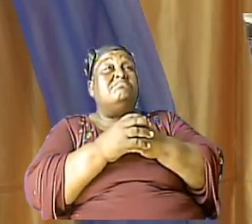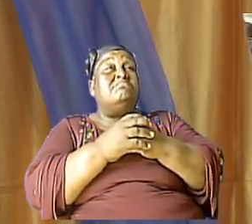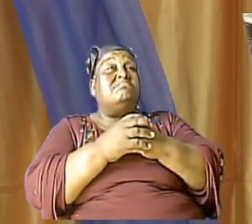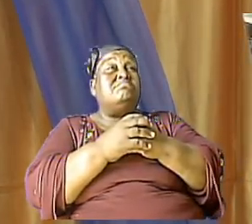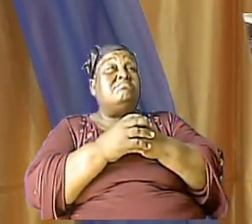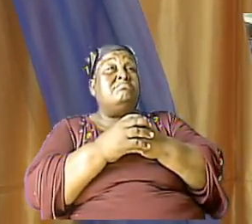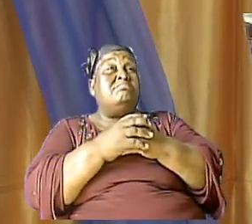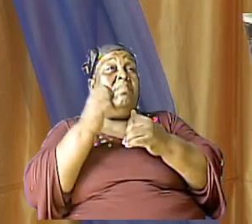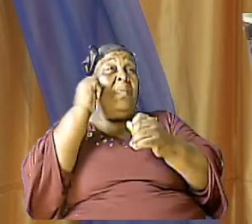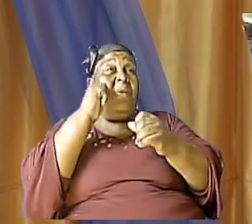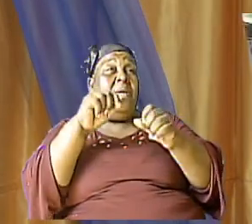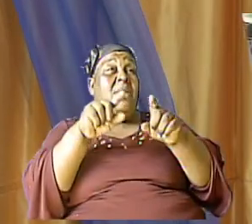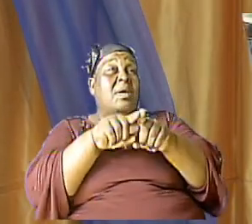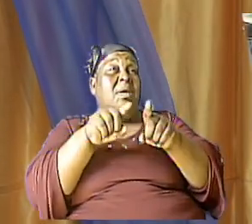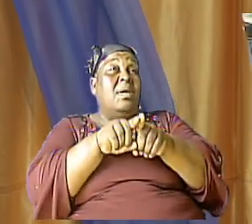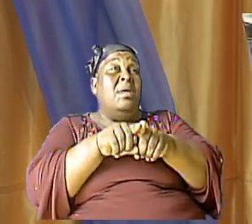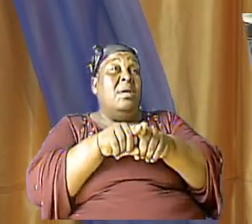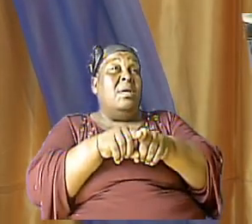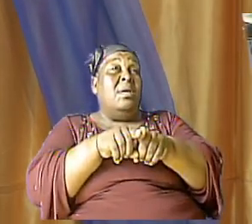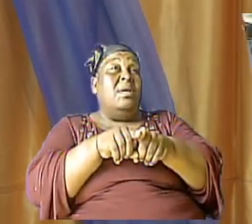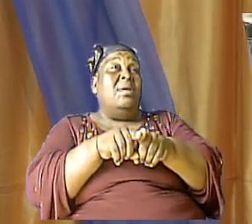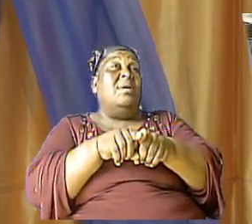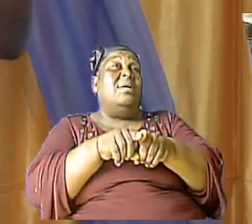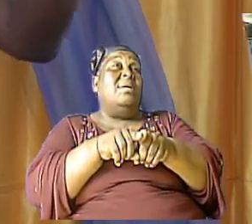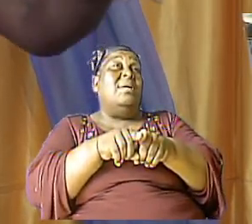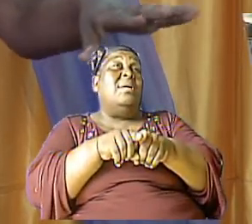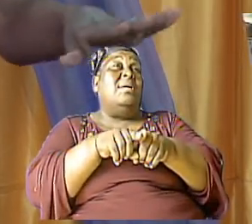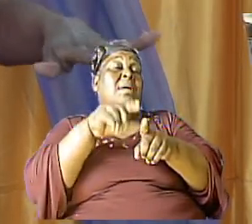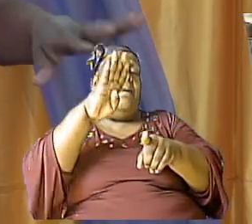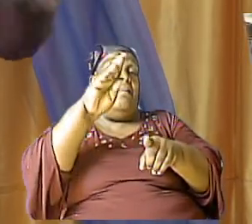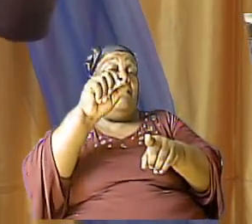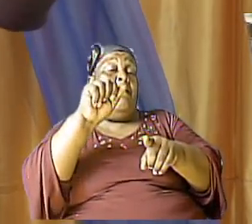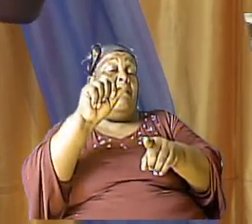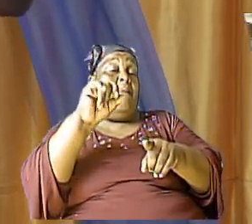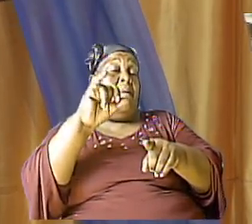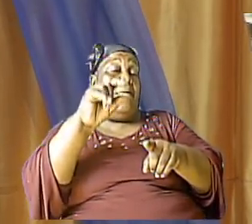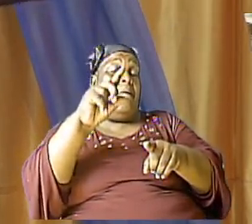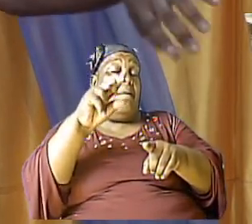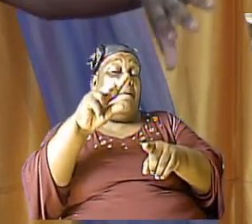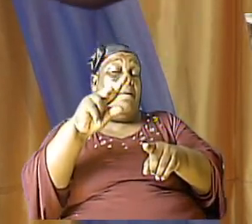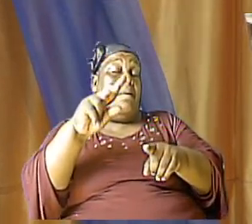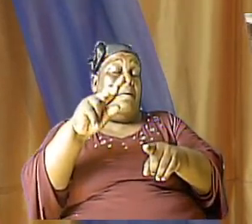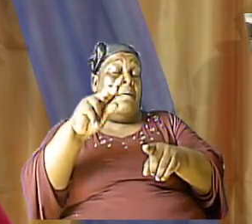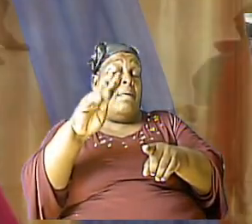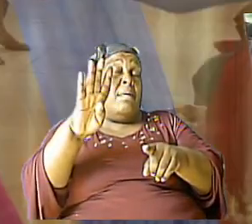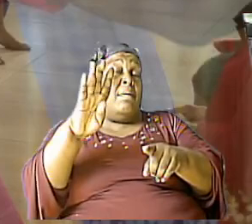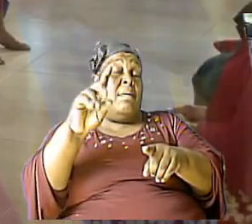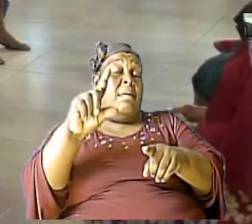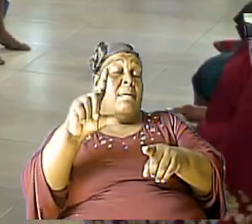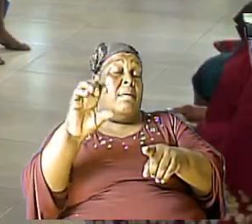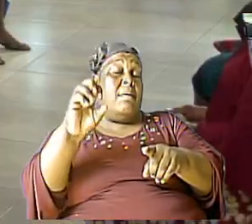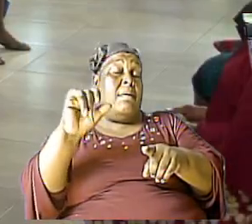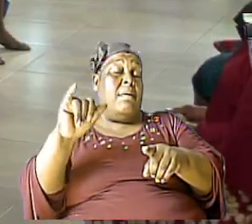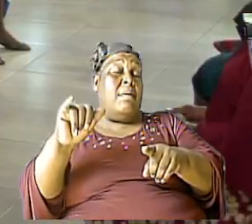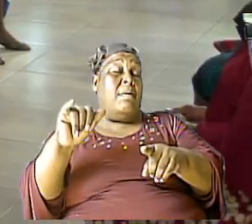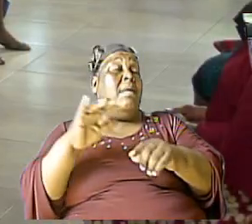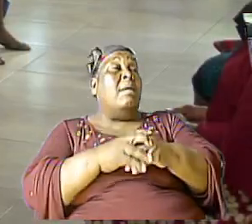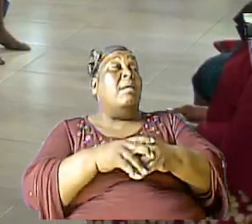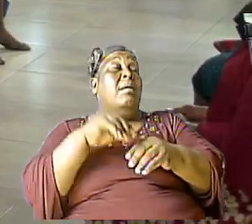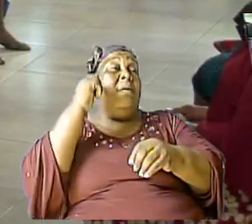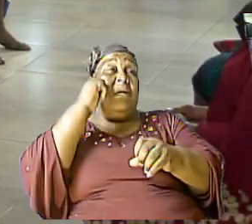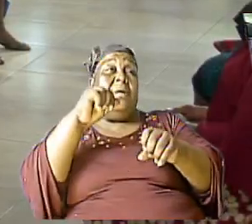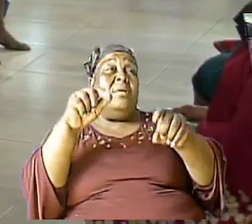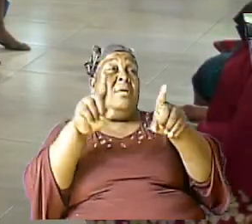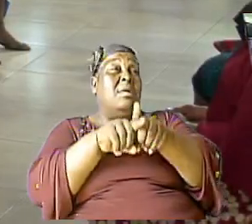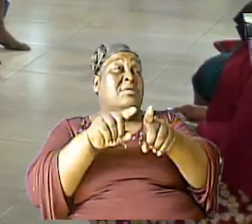Sister Janique, Sister Tushora, Sister Bailey, Sister Natasha, Brother Mar Stewart, Sister Stewart.